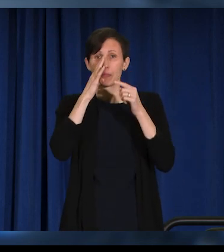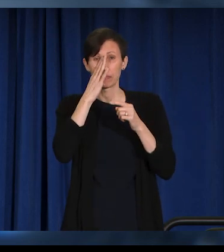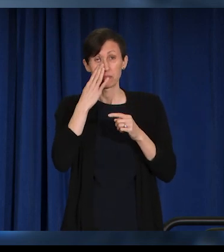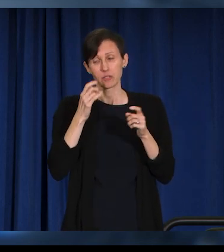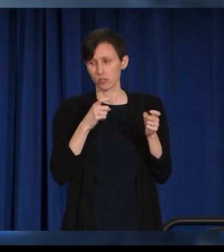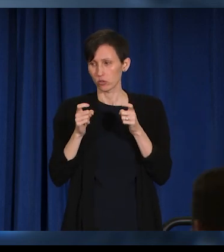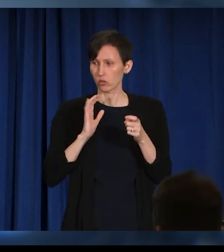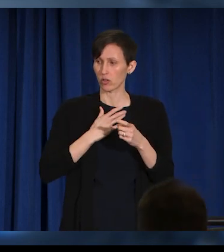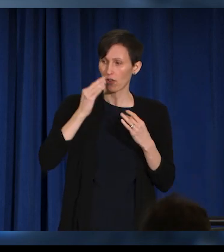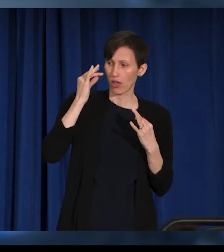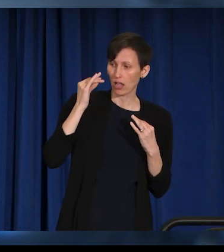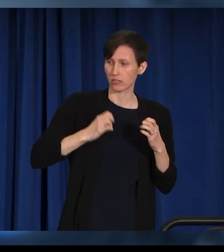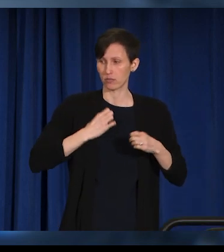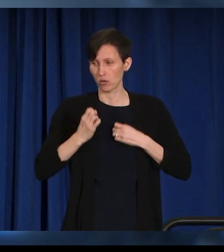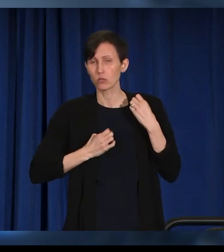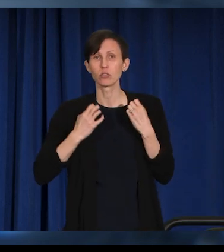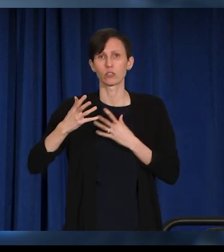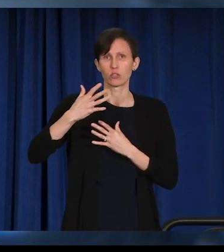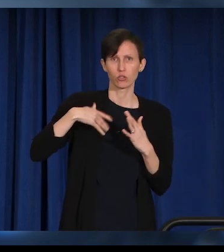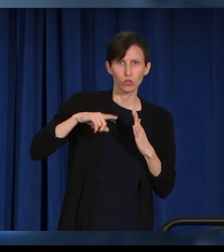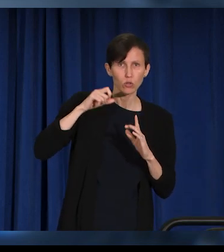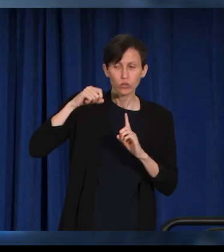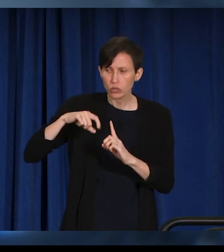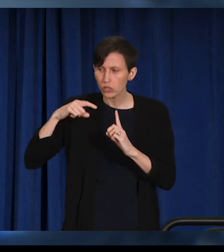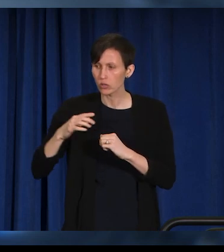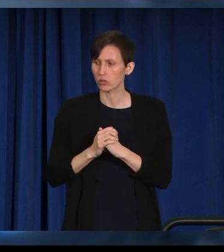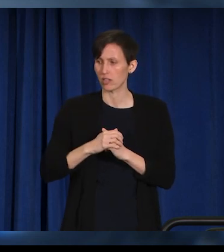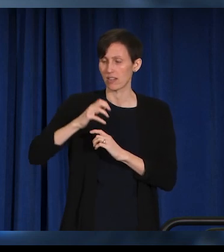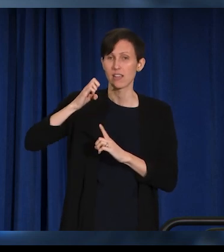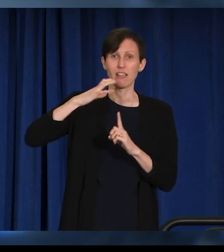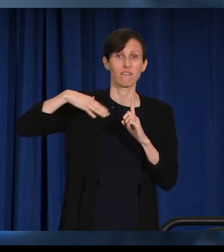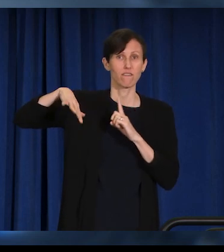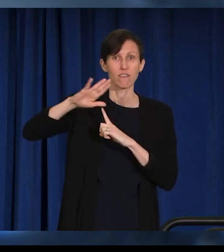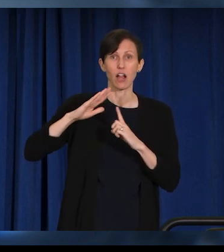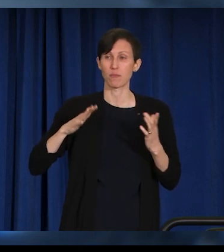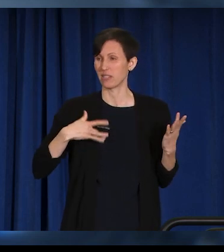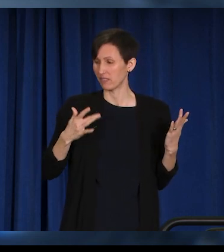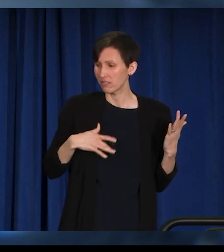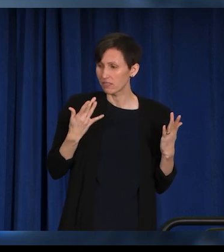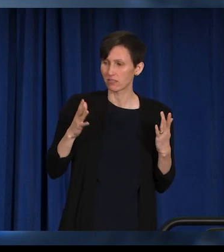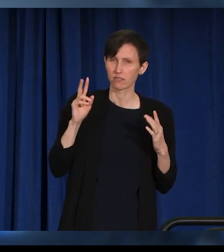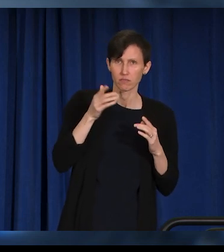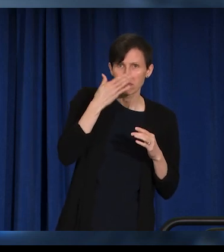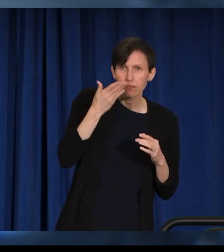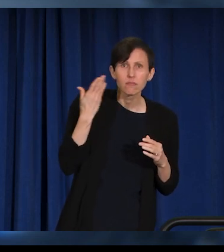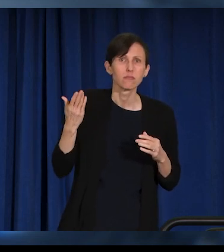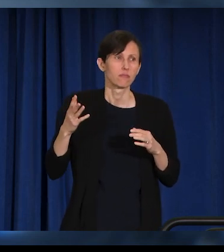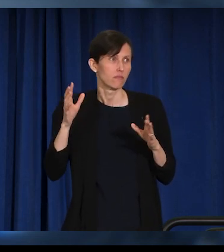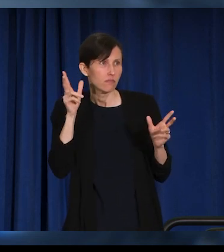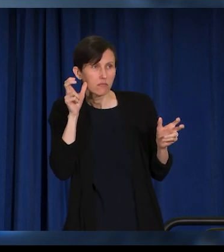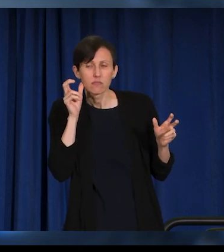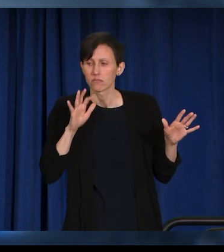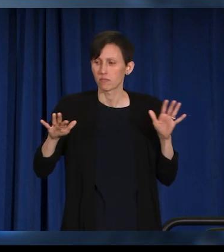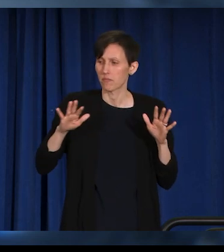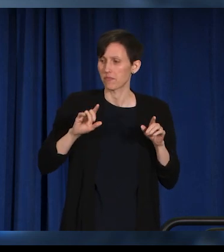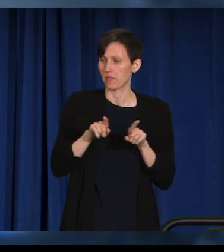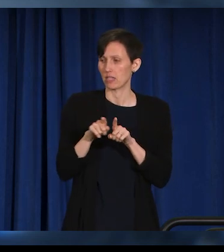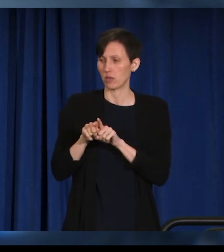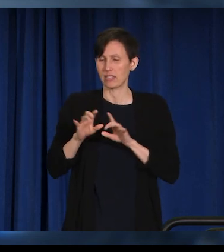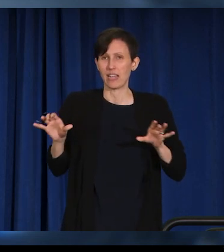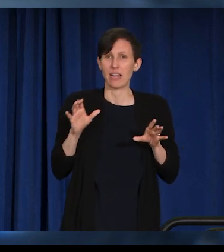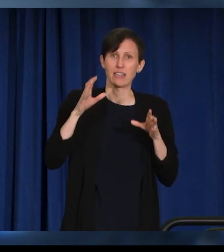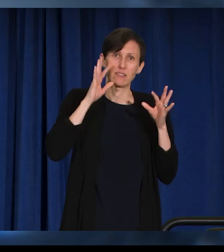environmental conditions, including light, sounds, smells, and temperature, as well as our active decision-making and working